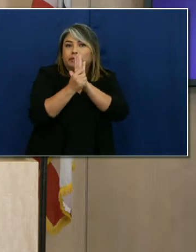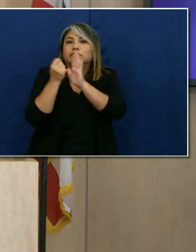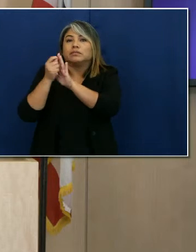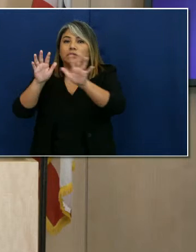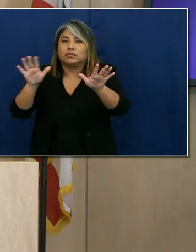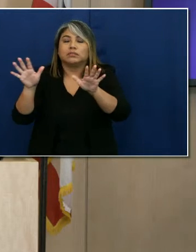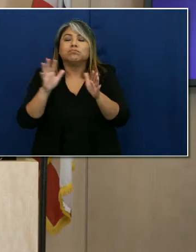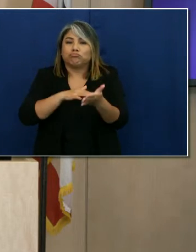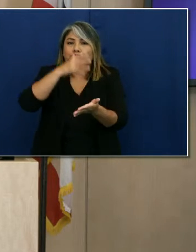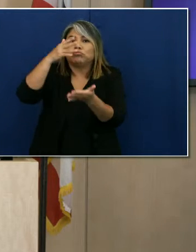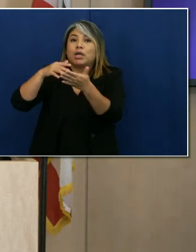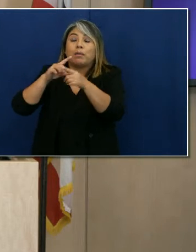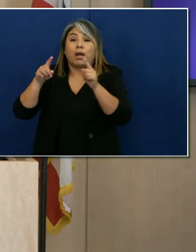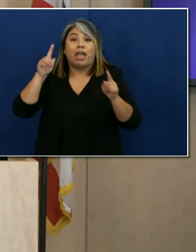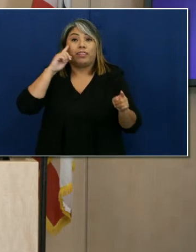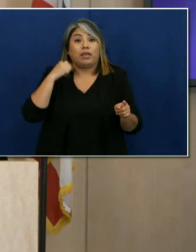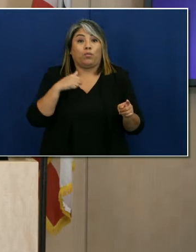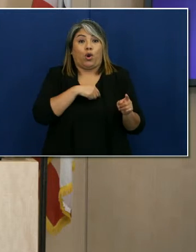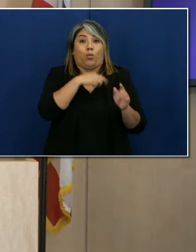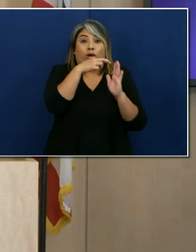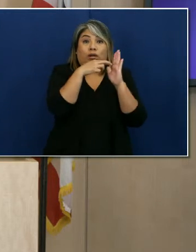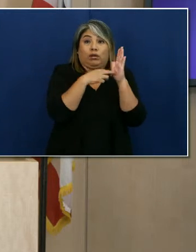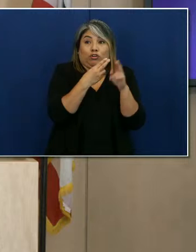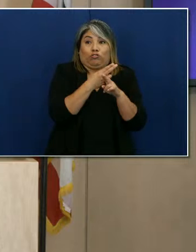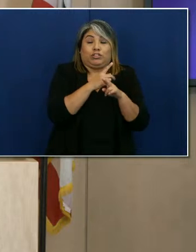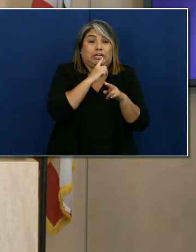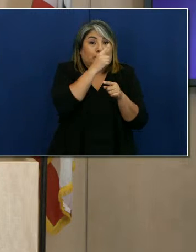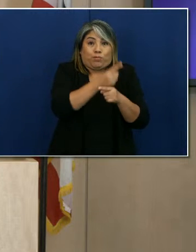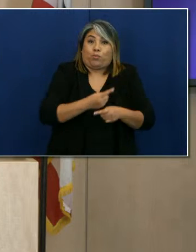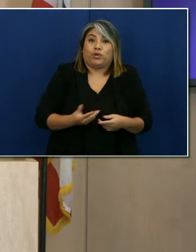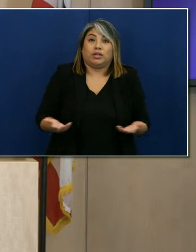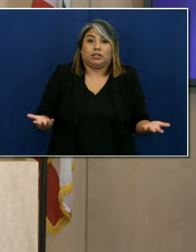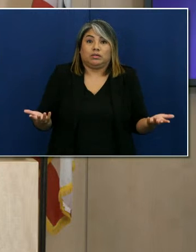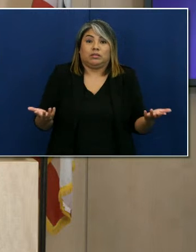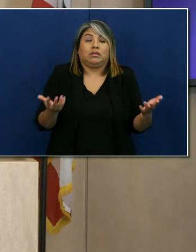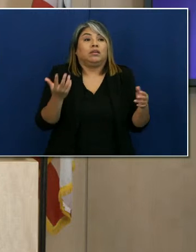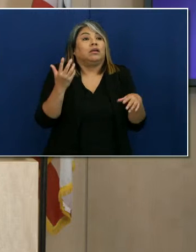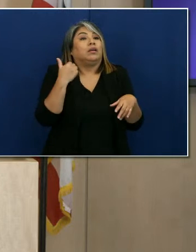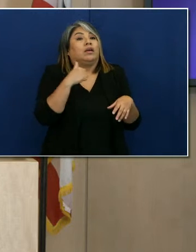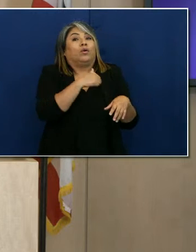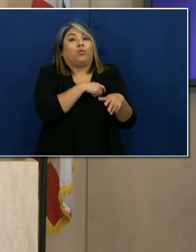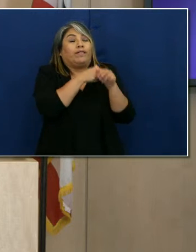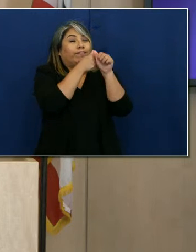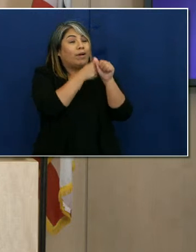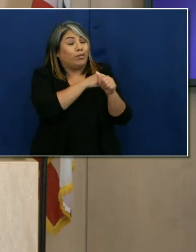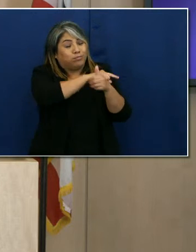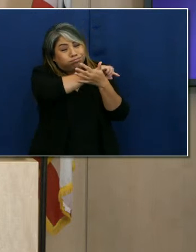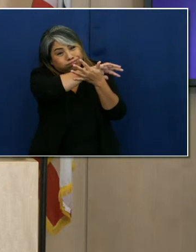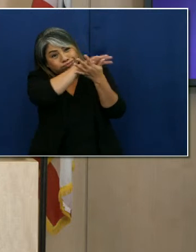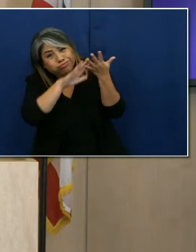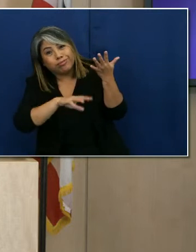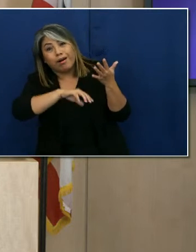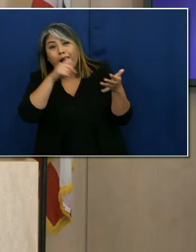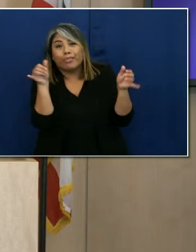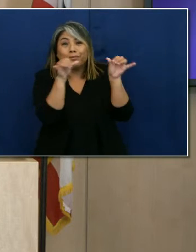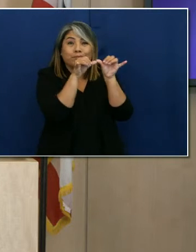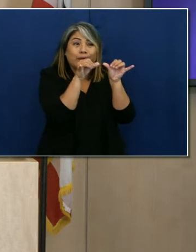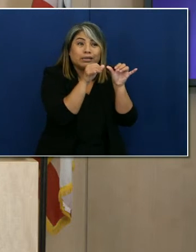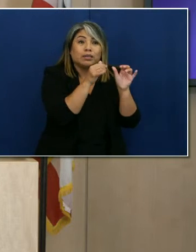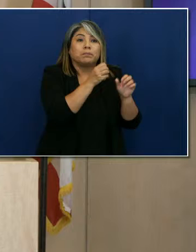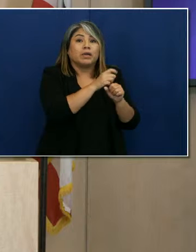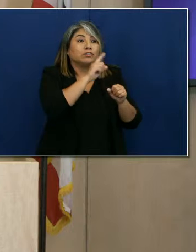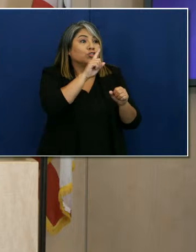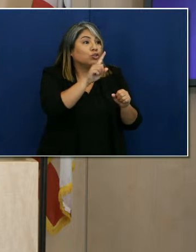But I think the metrics that we are using are the appropriate metrics, and we follow a host of other metrics focused